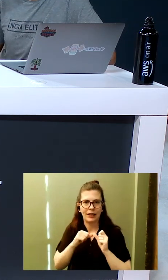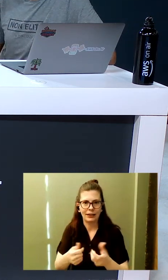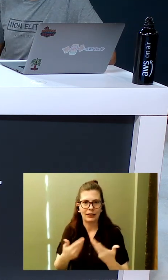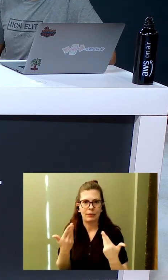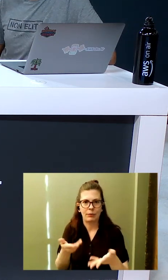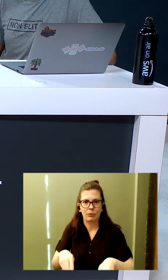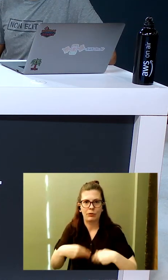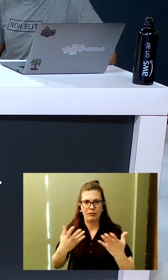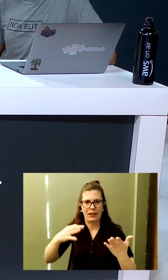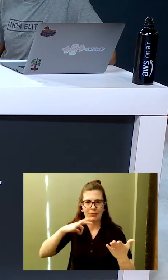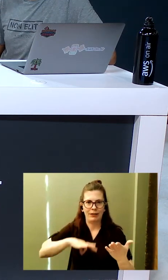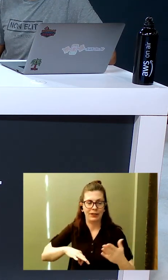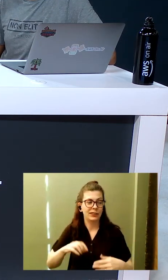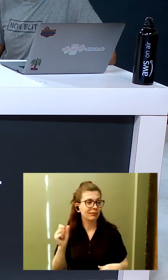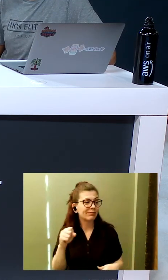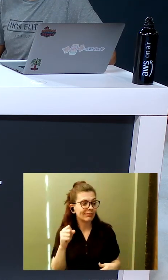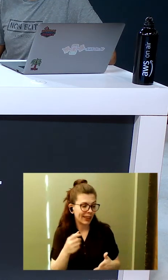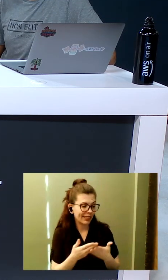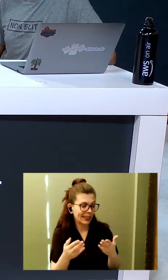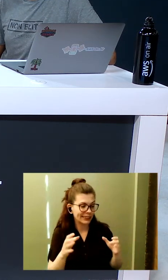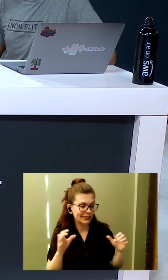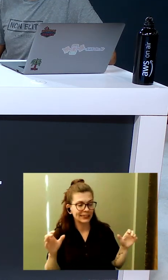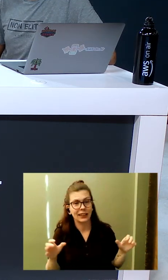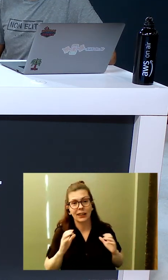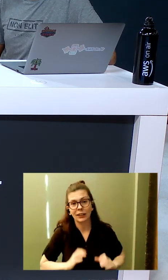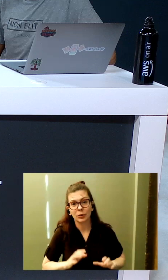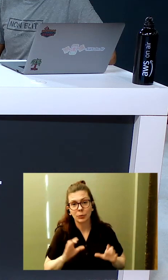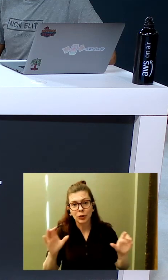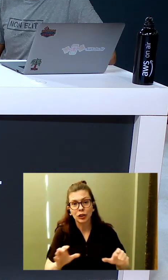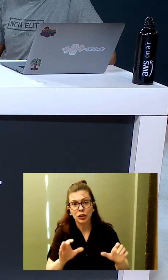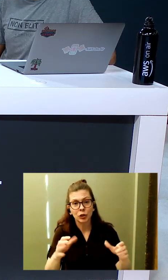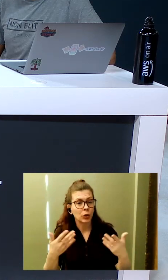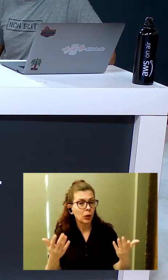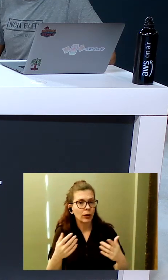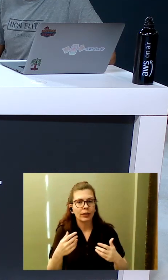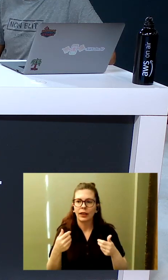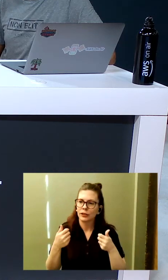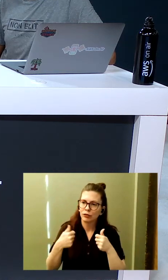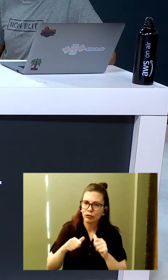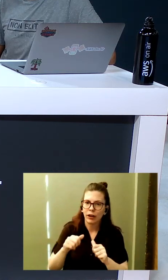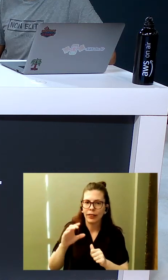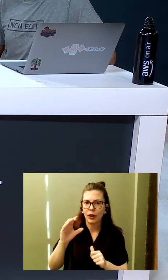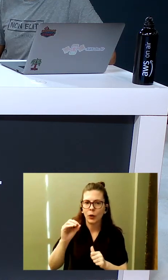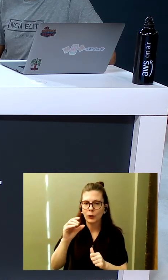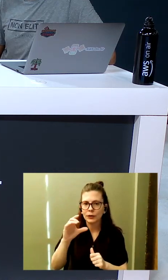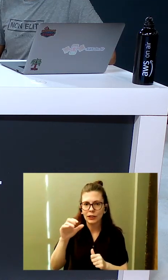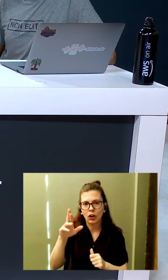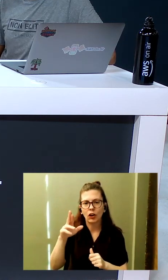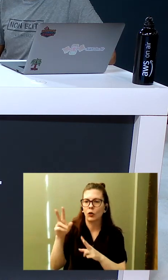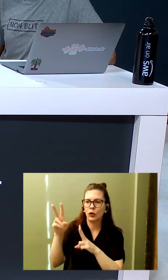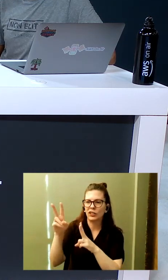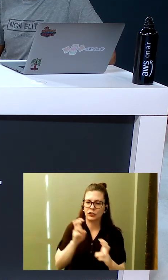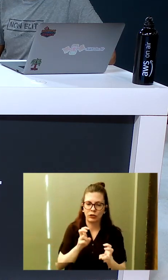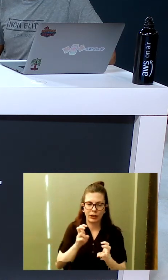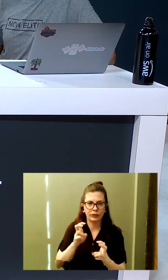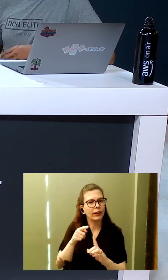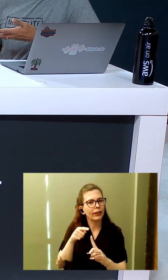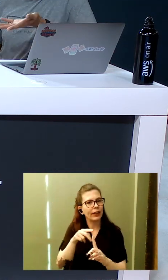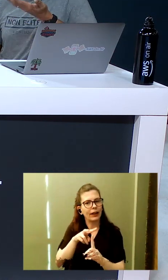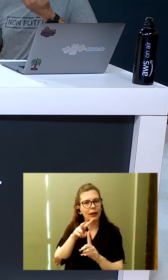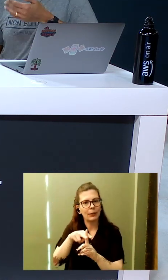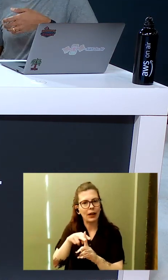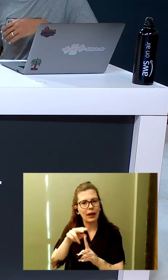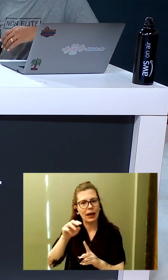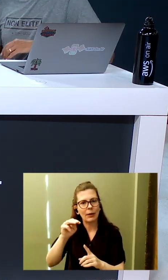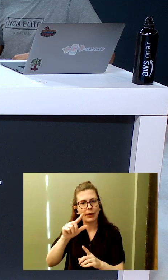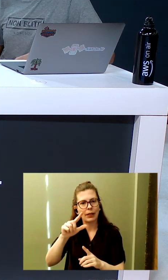what customers do is like once they do the OCR or extraction, then they have to apply an LP to figure out